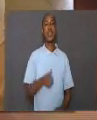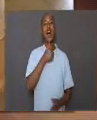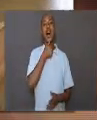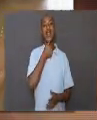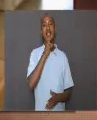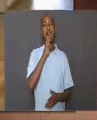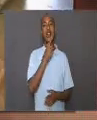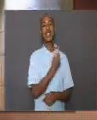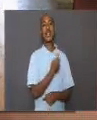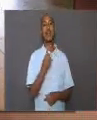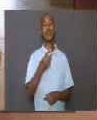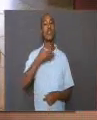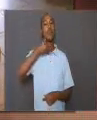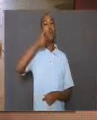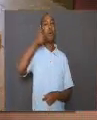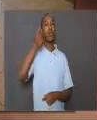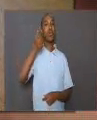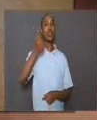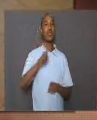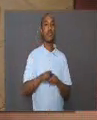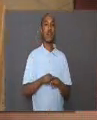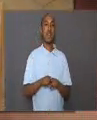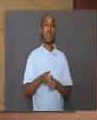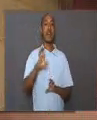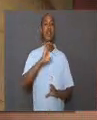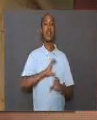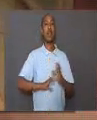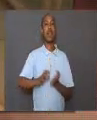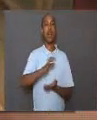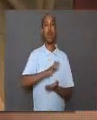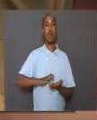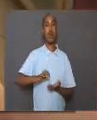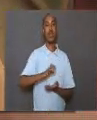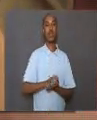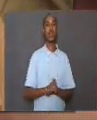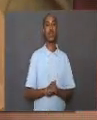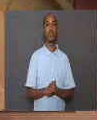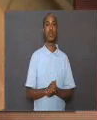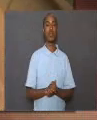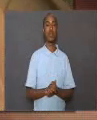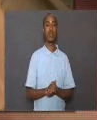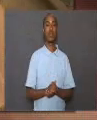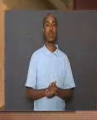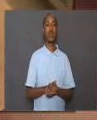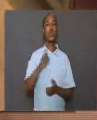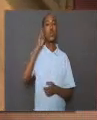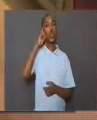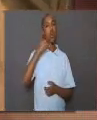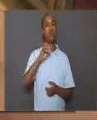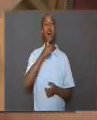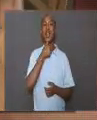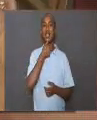Acids are some of the most familiar chemical compounds. When you think of